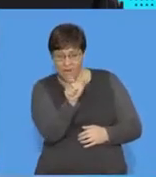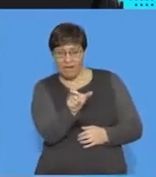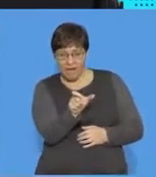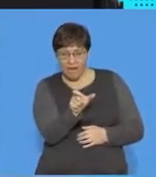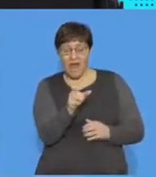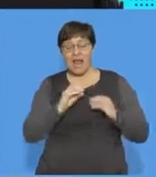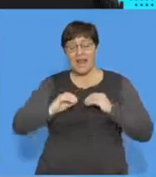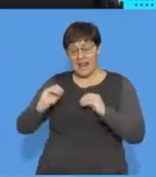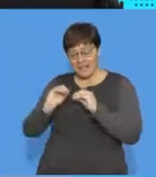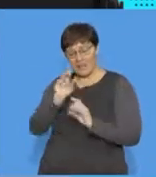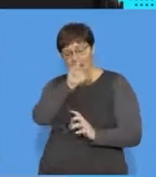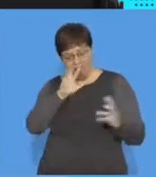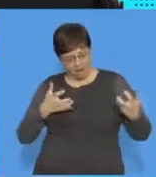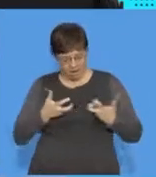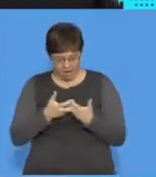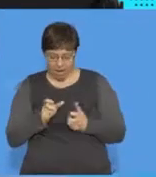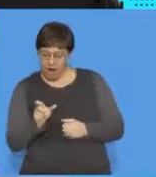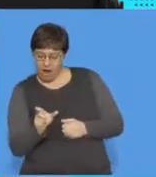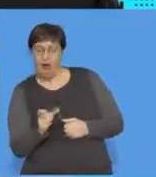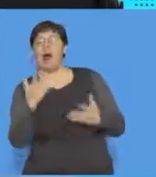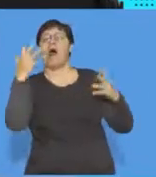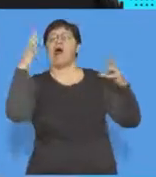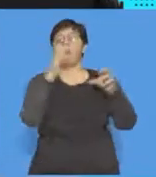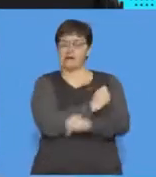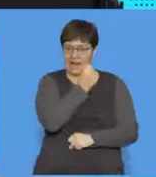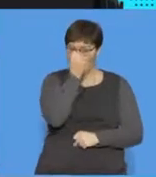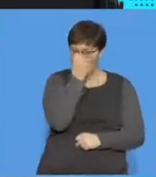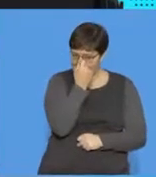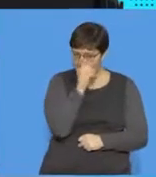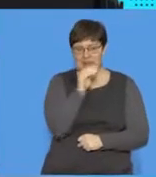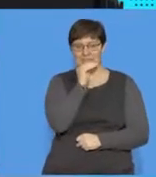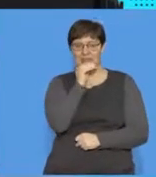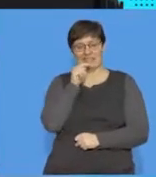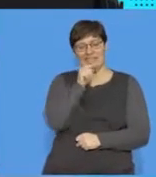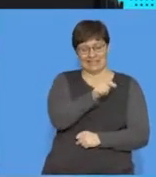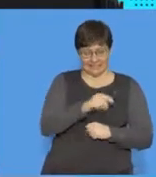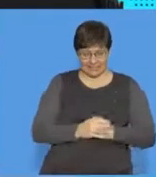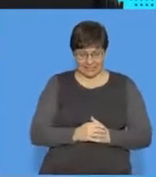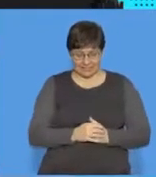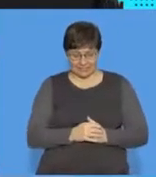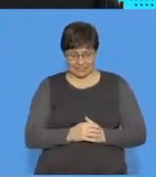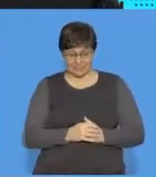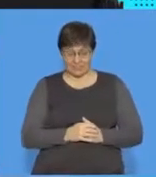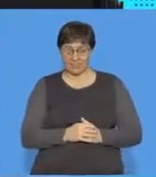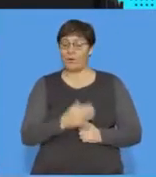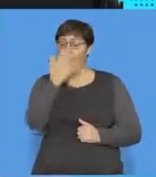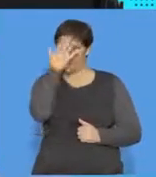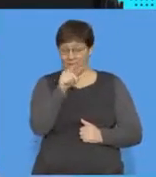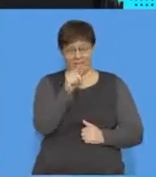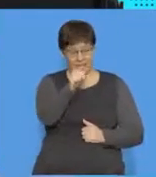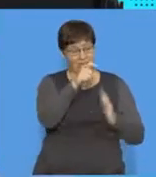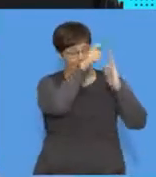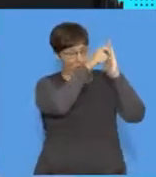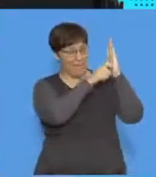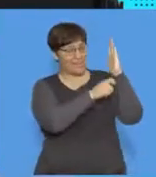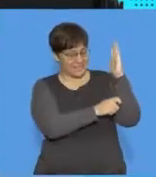lesson, we'll unpack the terms and help you understand the new glossary. But remember, these terms